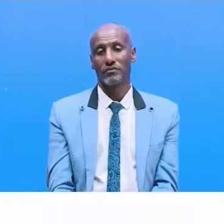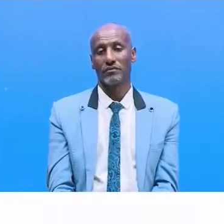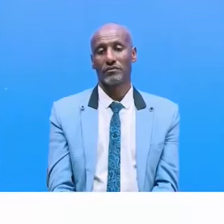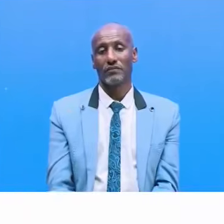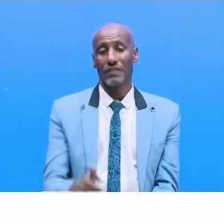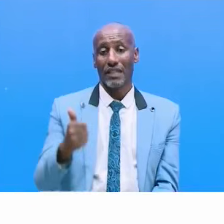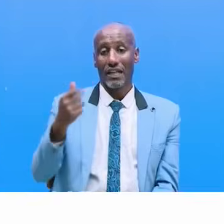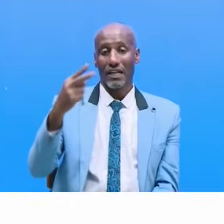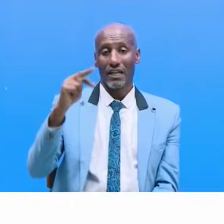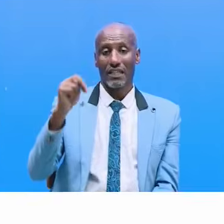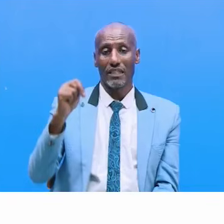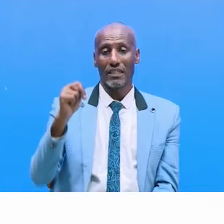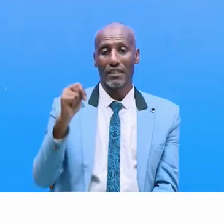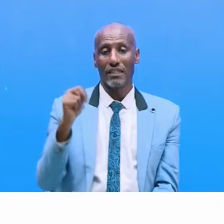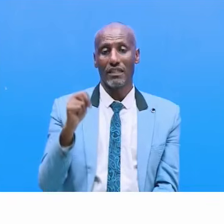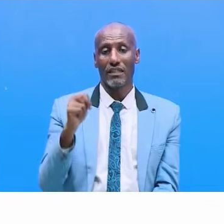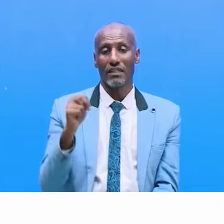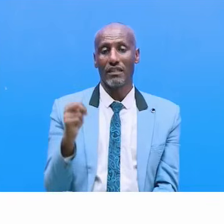an